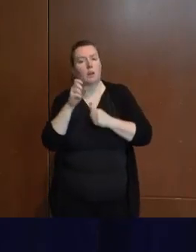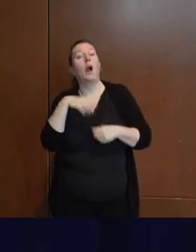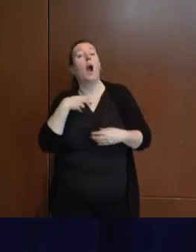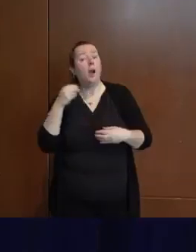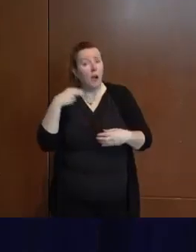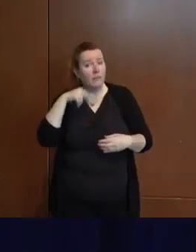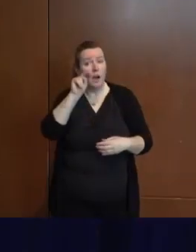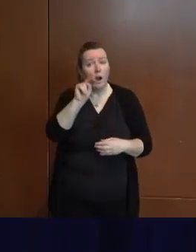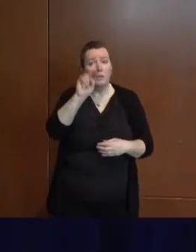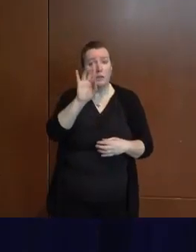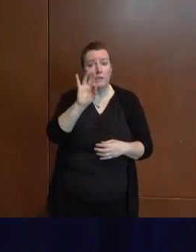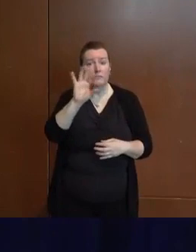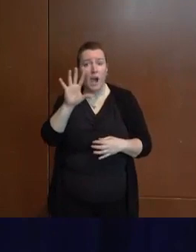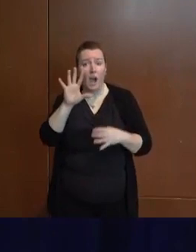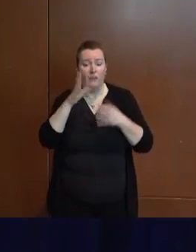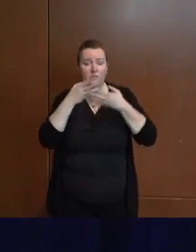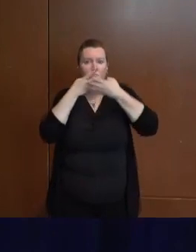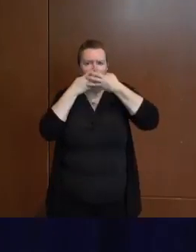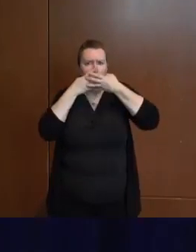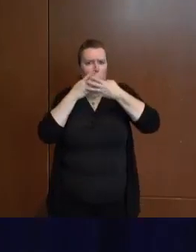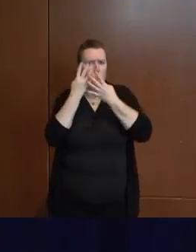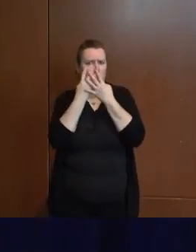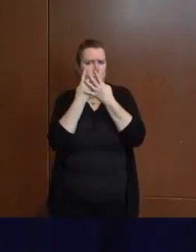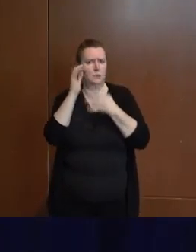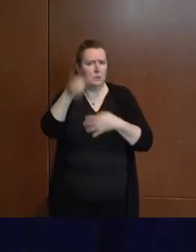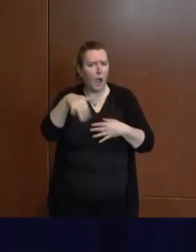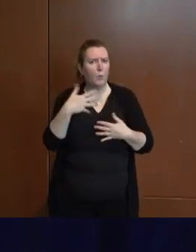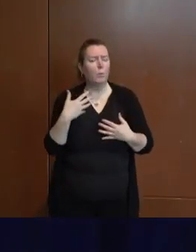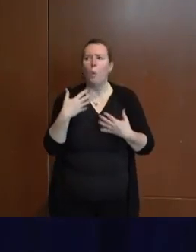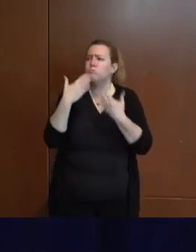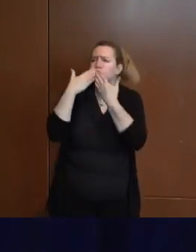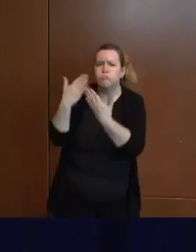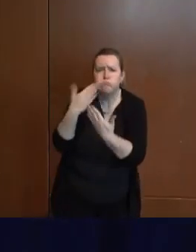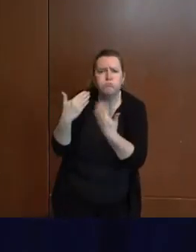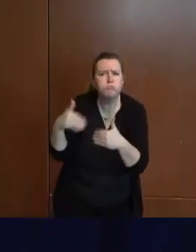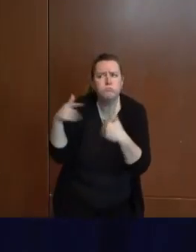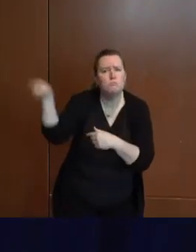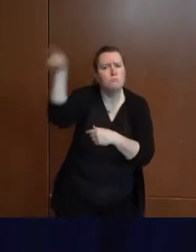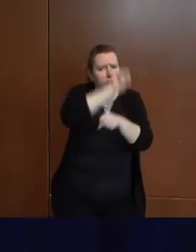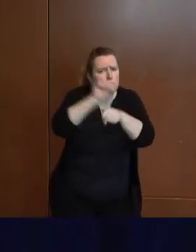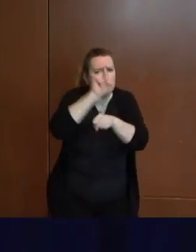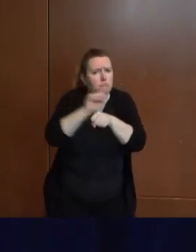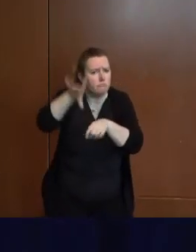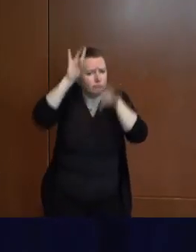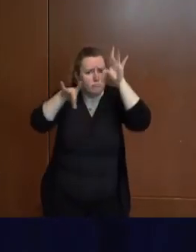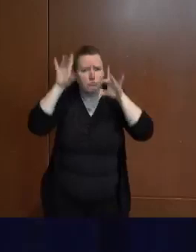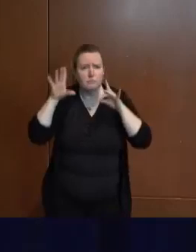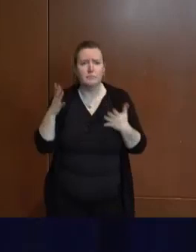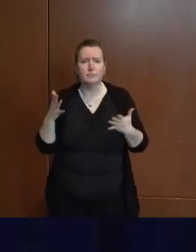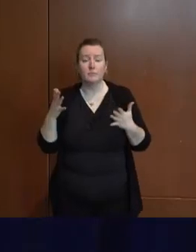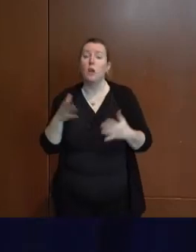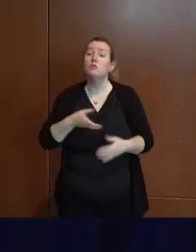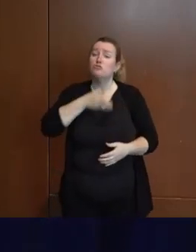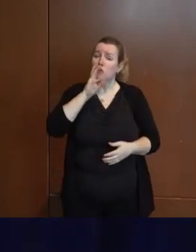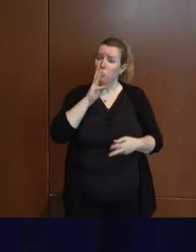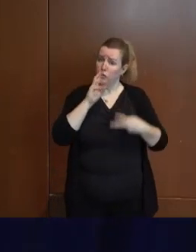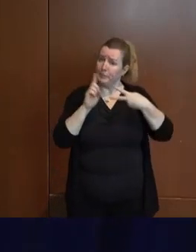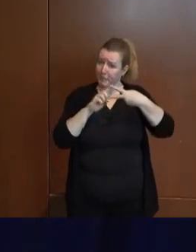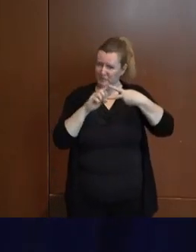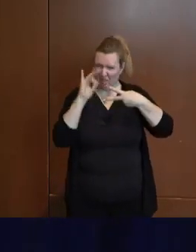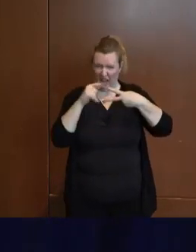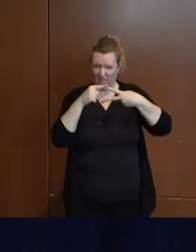that. Turning to drinking water, as the governor said, I am very pleased to report that drinking water systems throughout the state